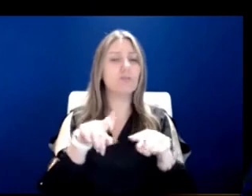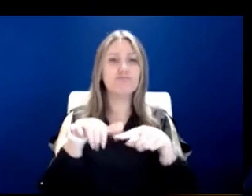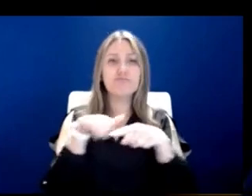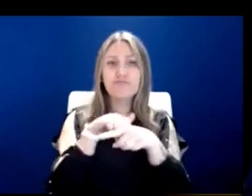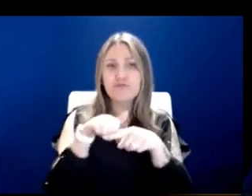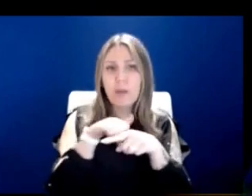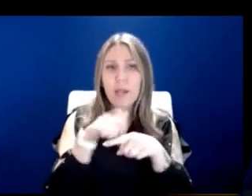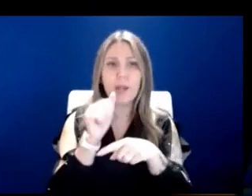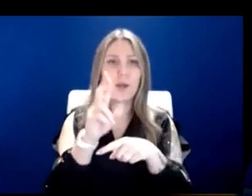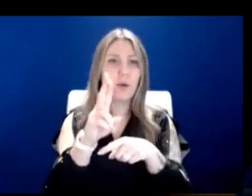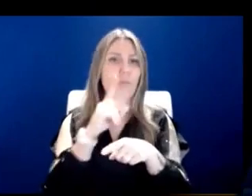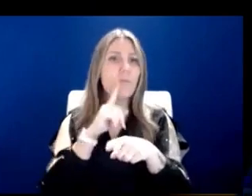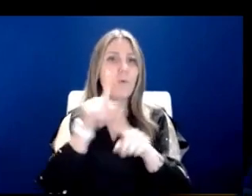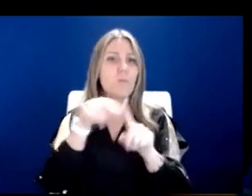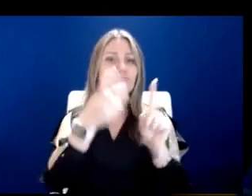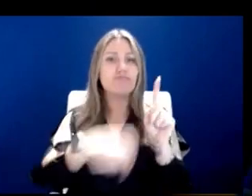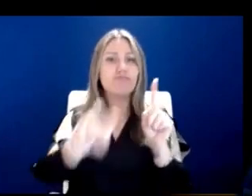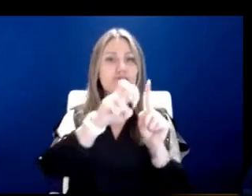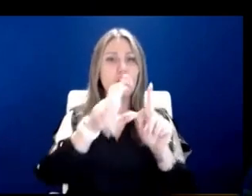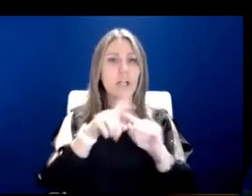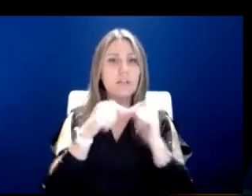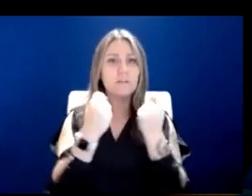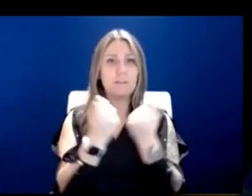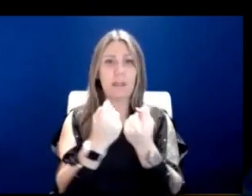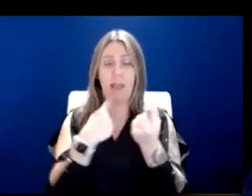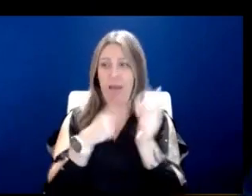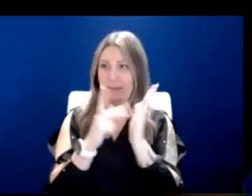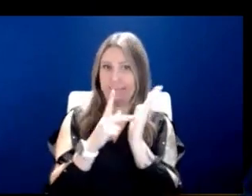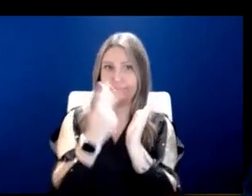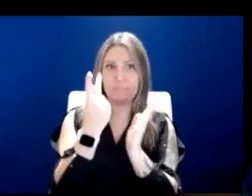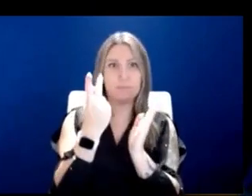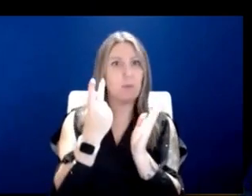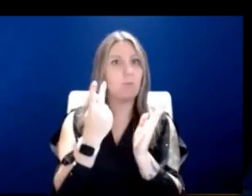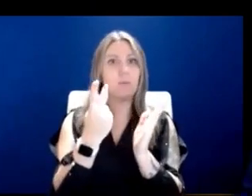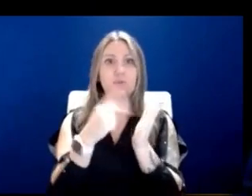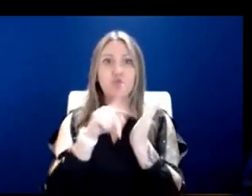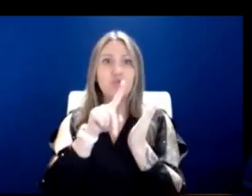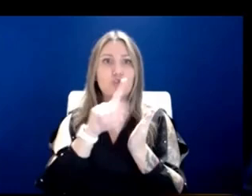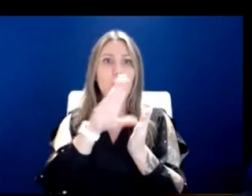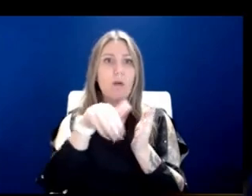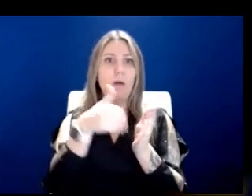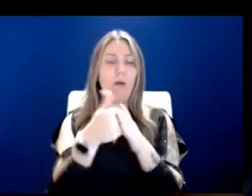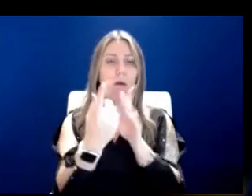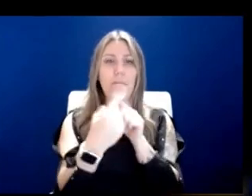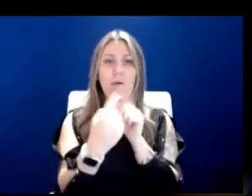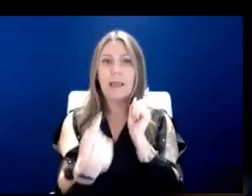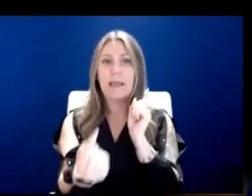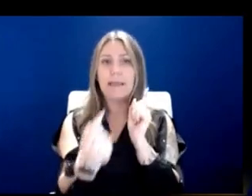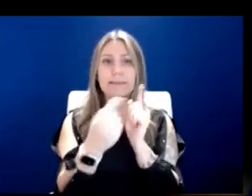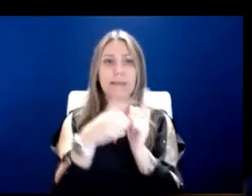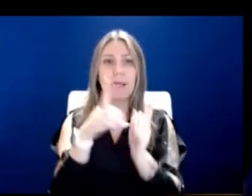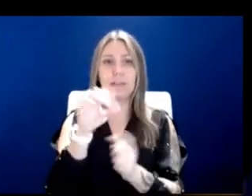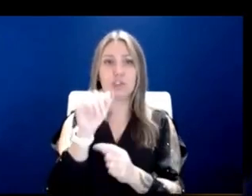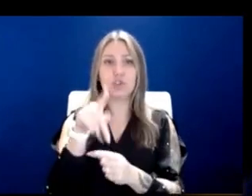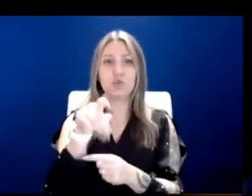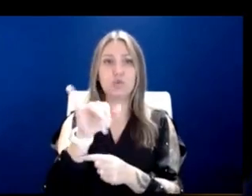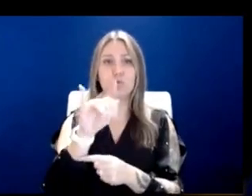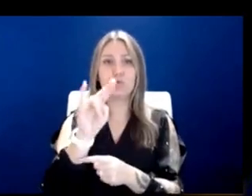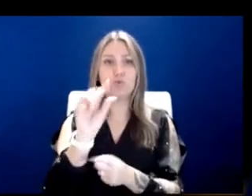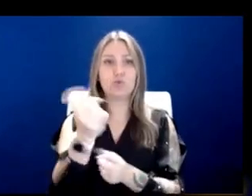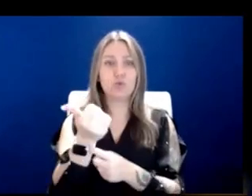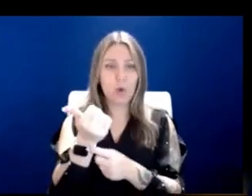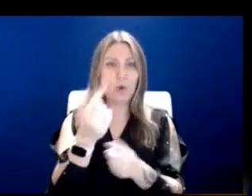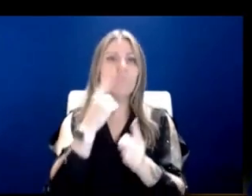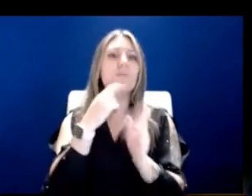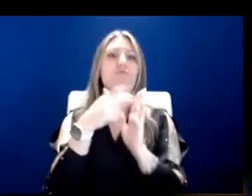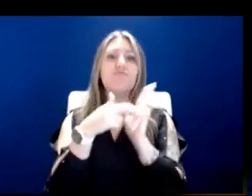team, I double check all the anti-doping regulations beforehand, before we leave, look at